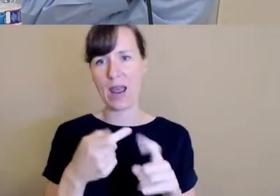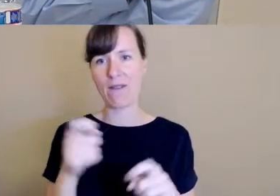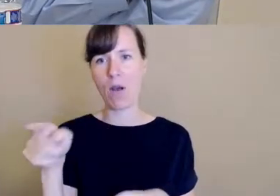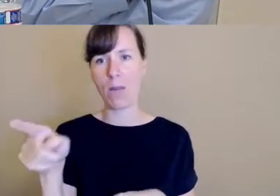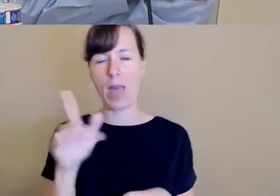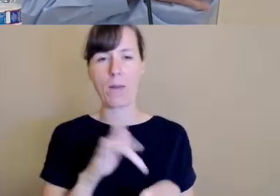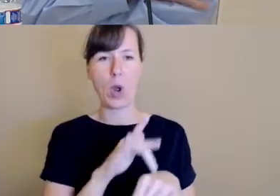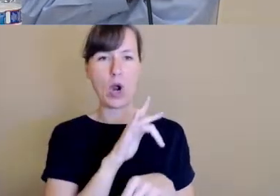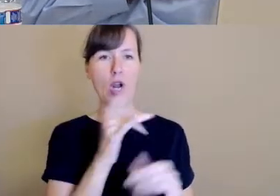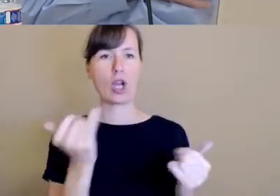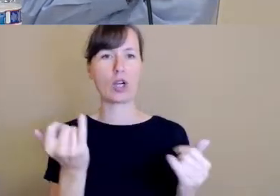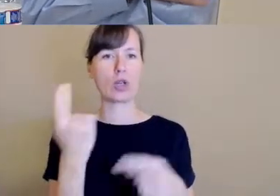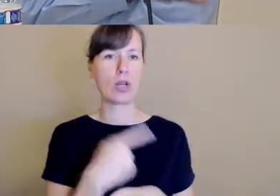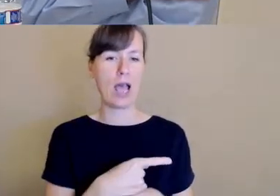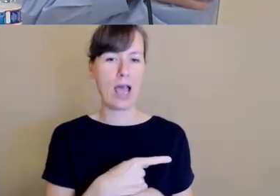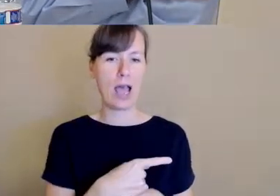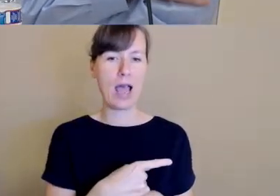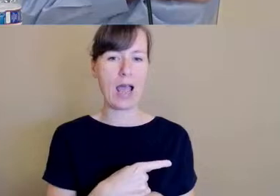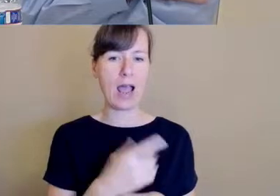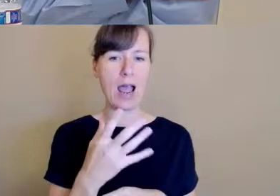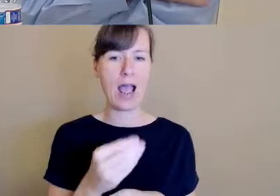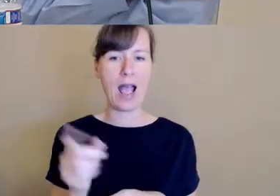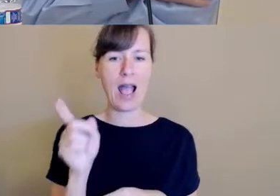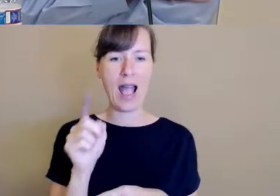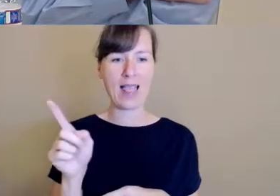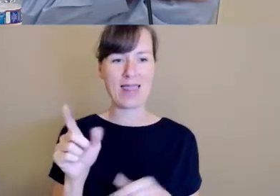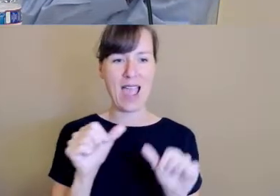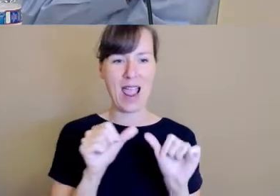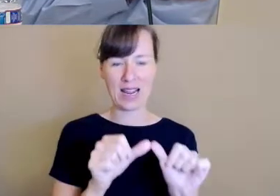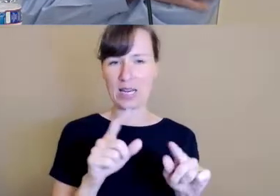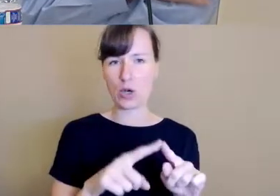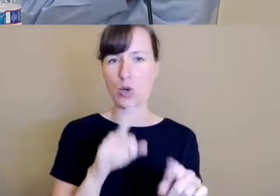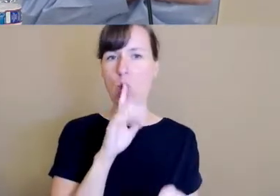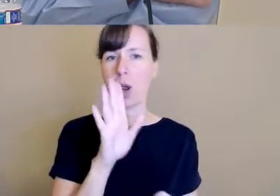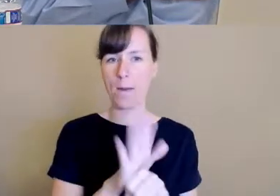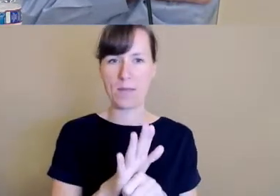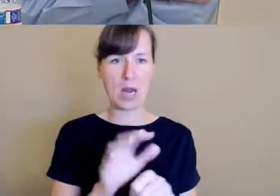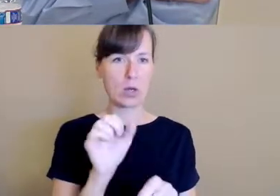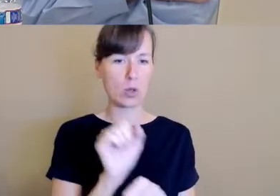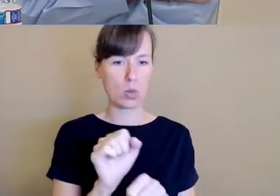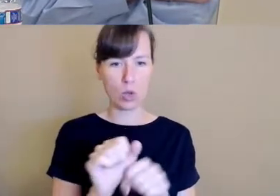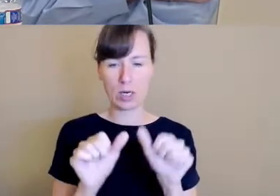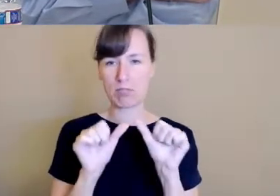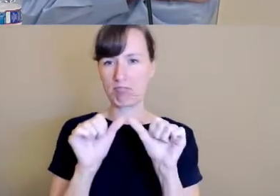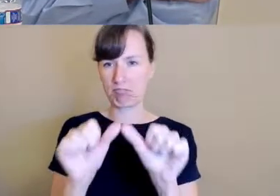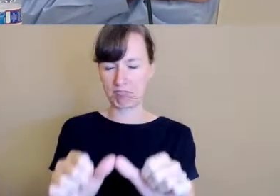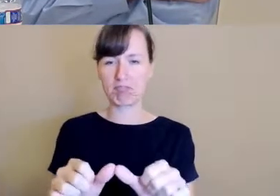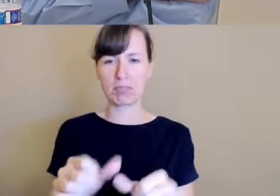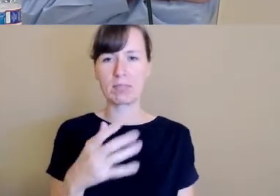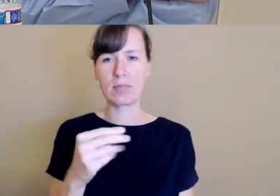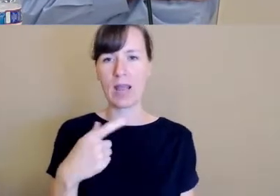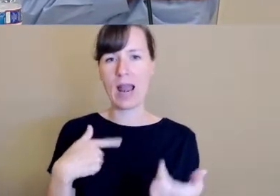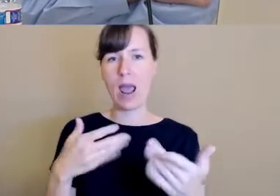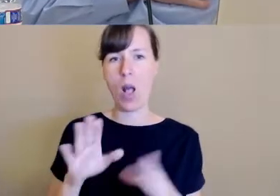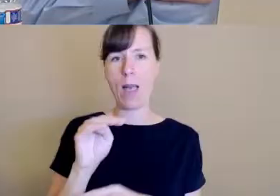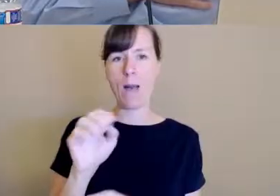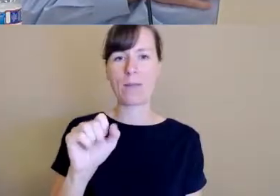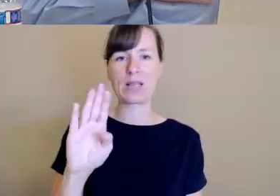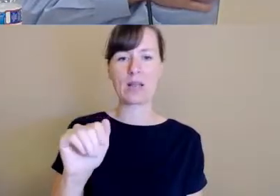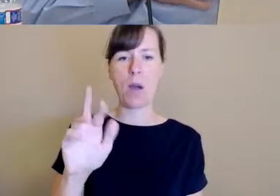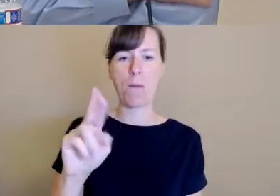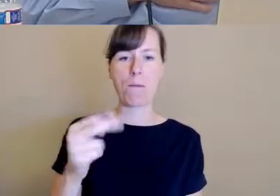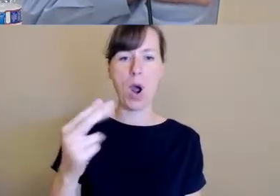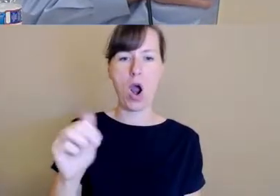today, and they continue to be committed and working forward, and I'm going to let Ms. Barnhart give an overview. Ms.